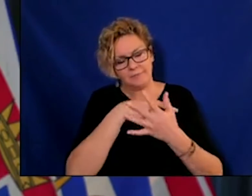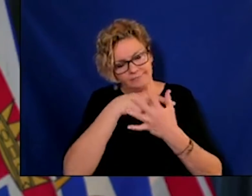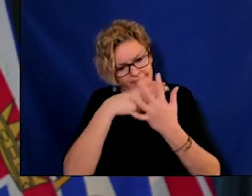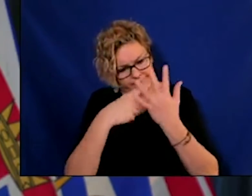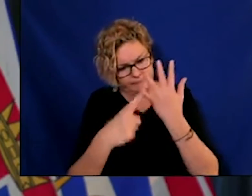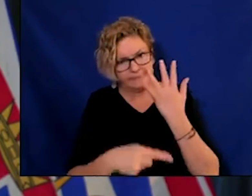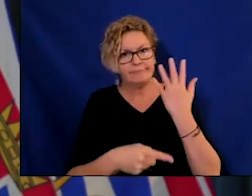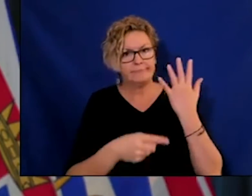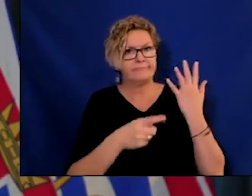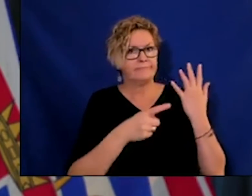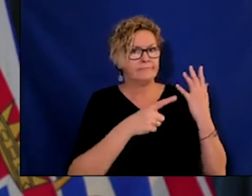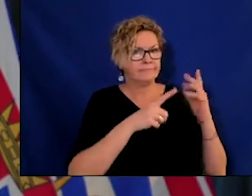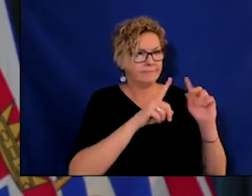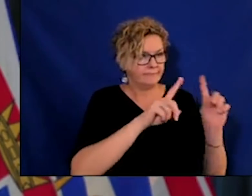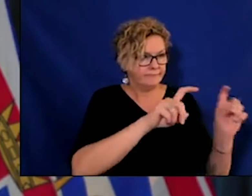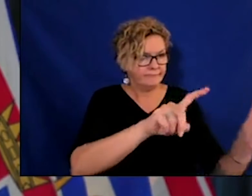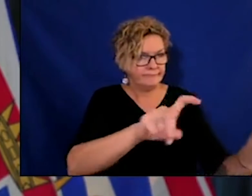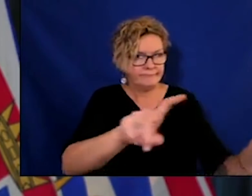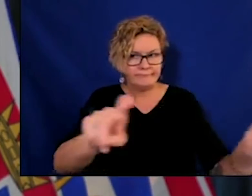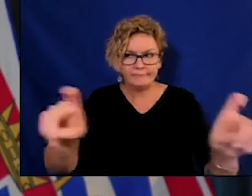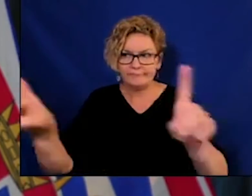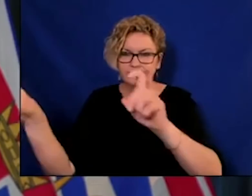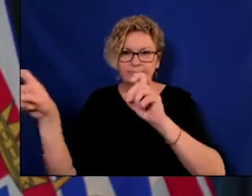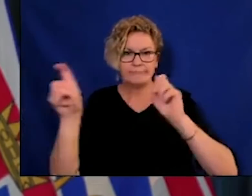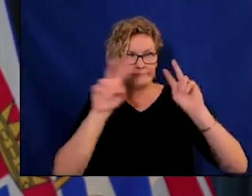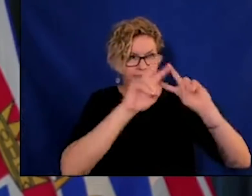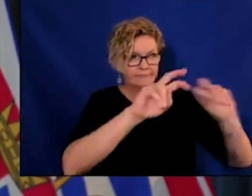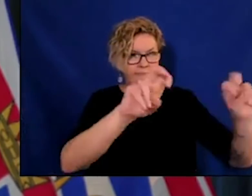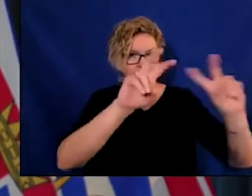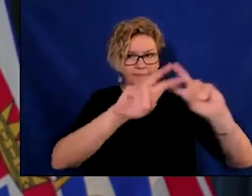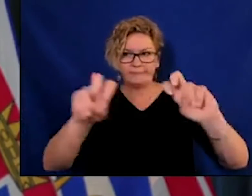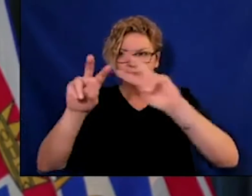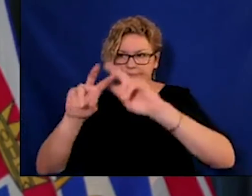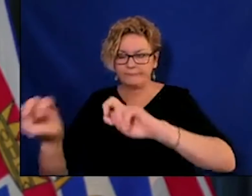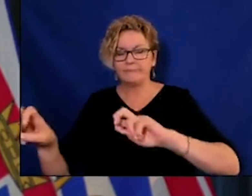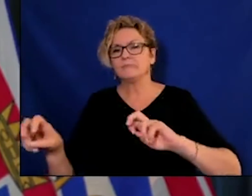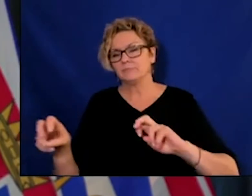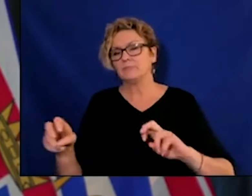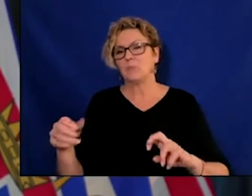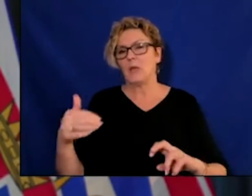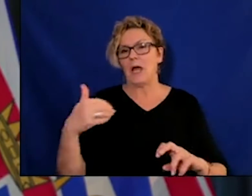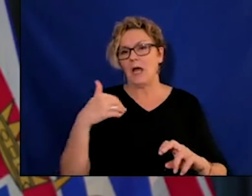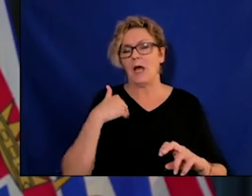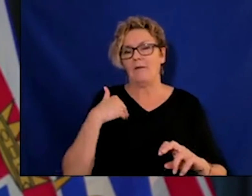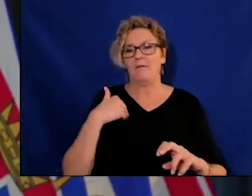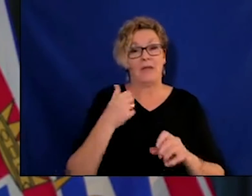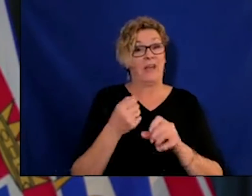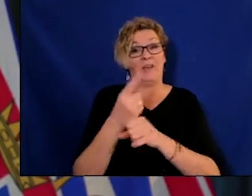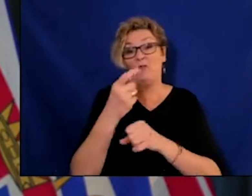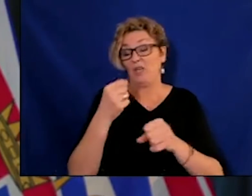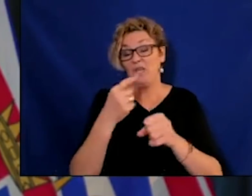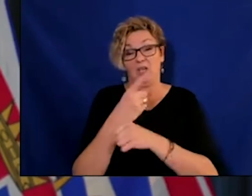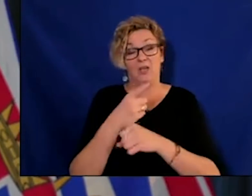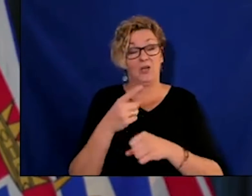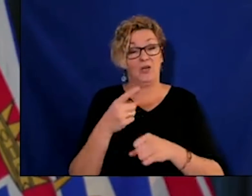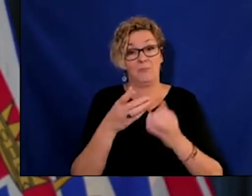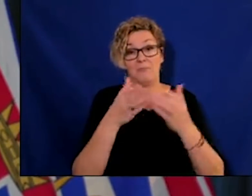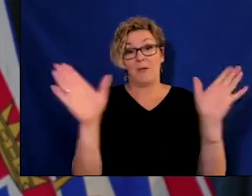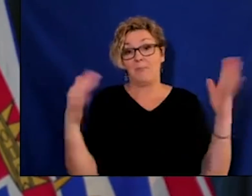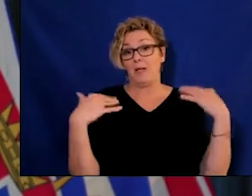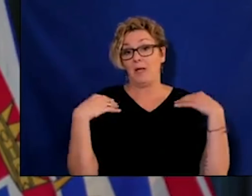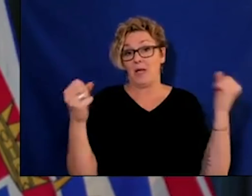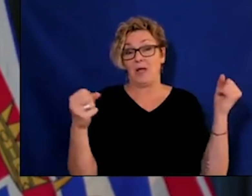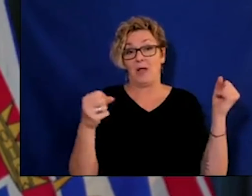at the BC Centre for Disease Control. And there's influenza surveillance bulletins that are on the BC CDC